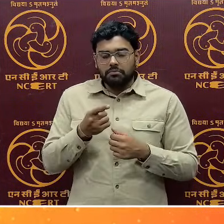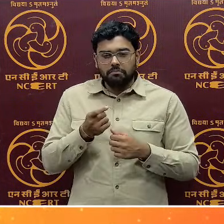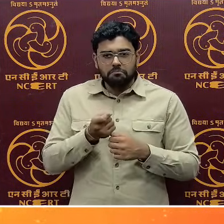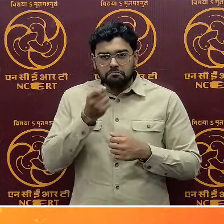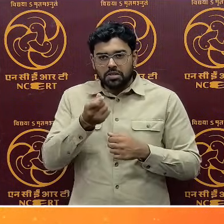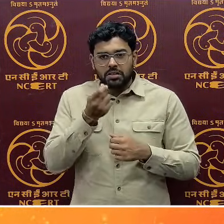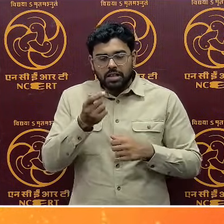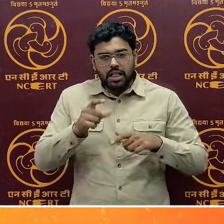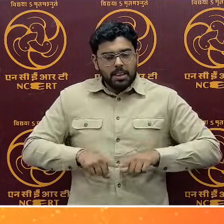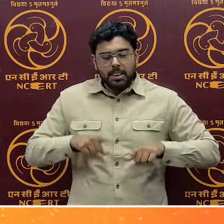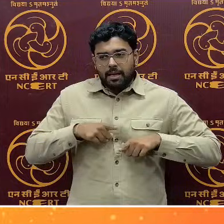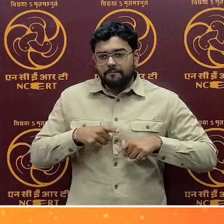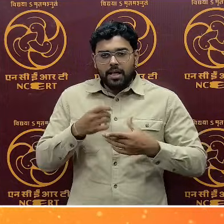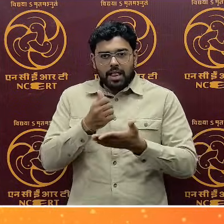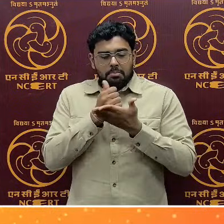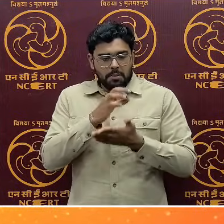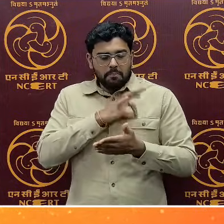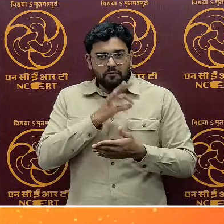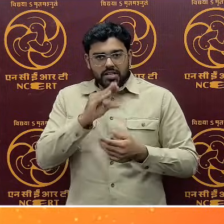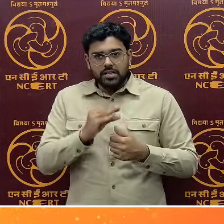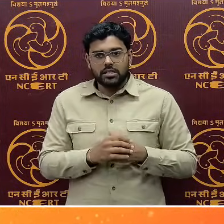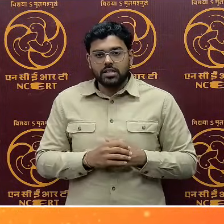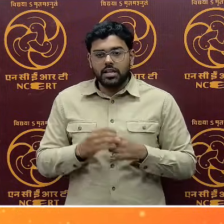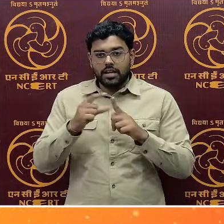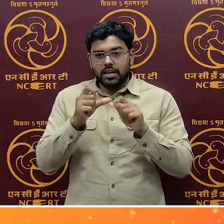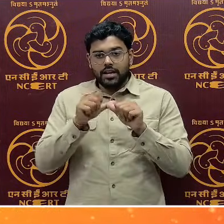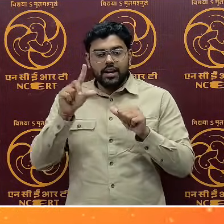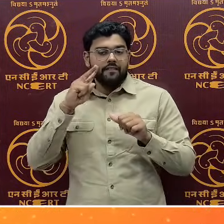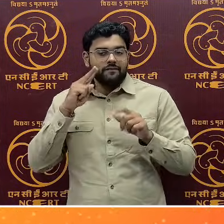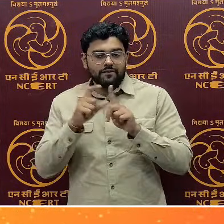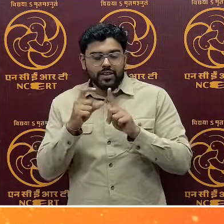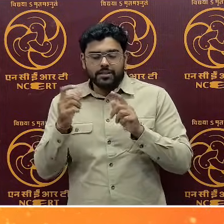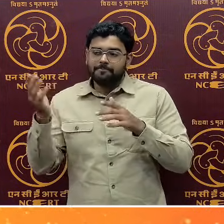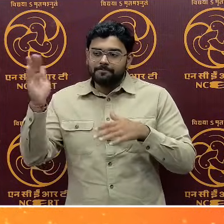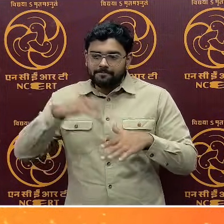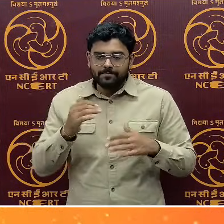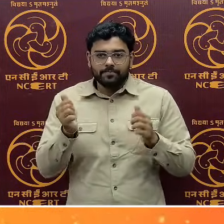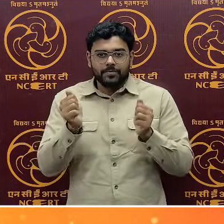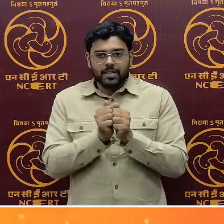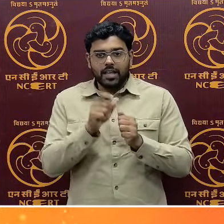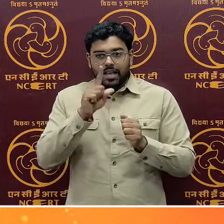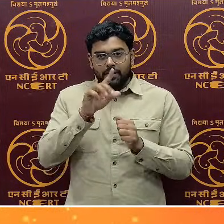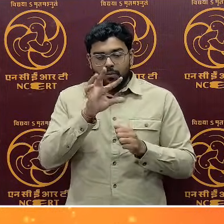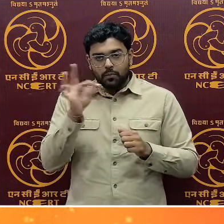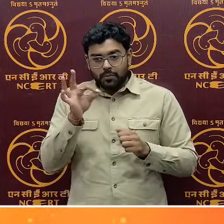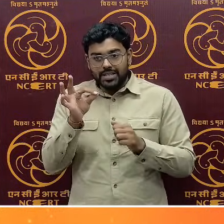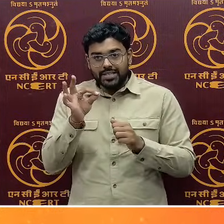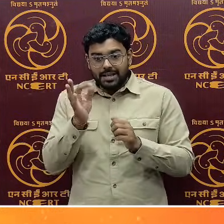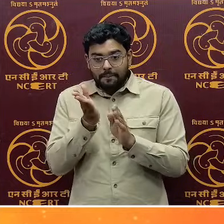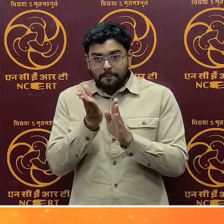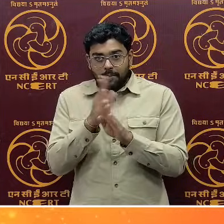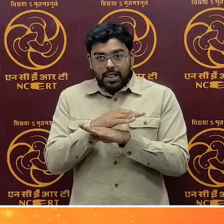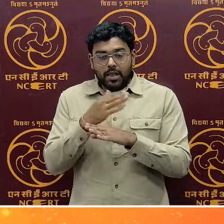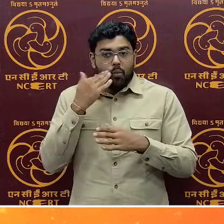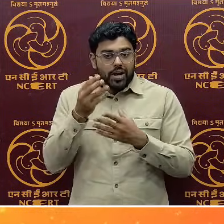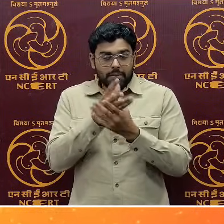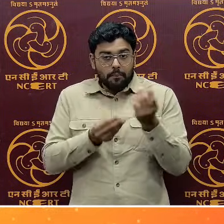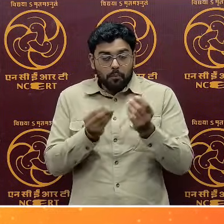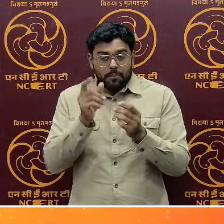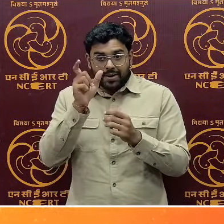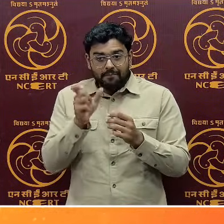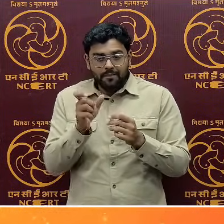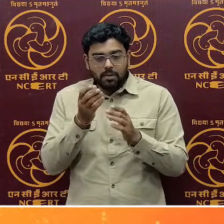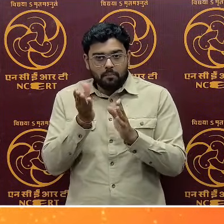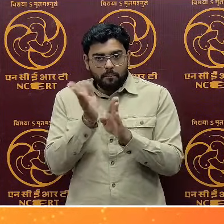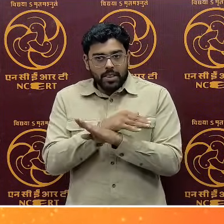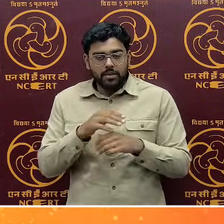him a living. Davenport came to live with Nolan a week before the jewelry store hold-up. During